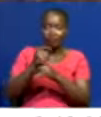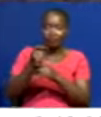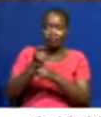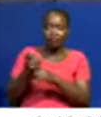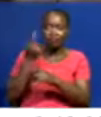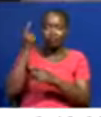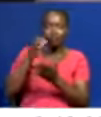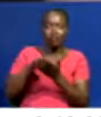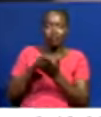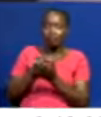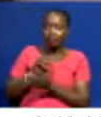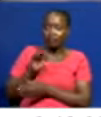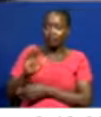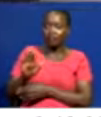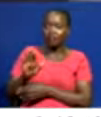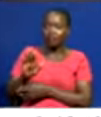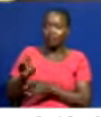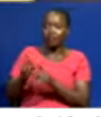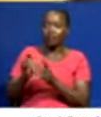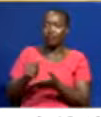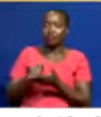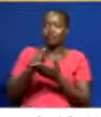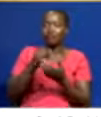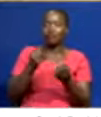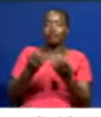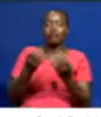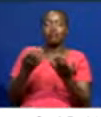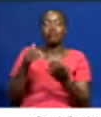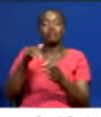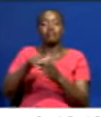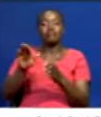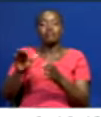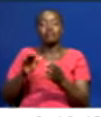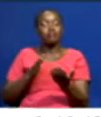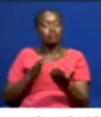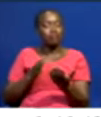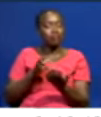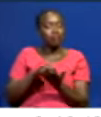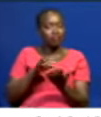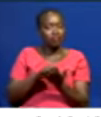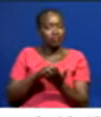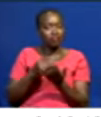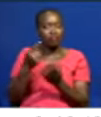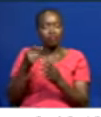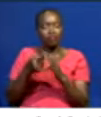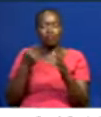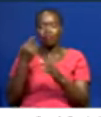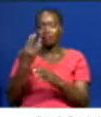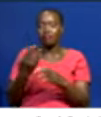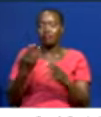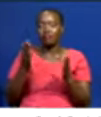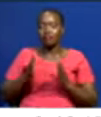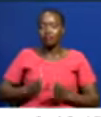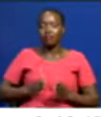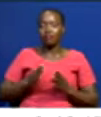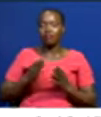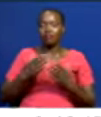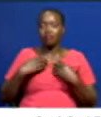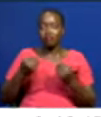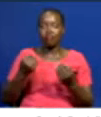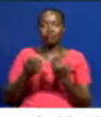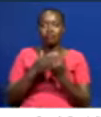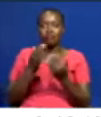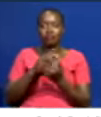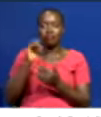understand her situation and further help many in her situation. One out of four persons who seek health care in Kenya have a